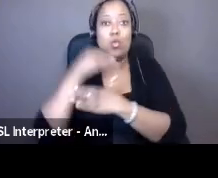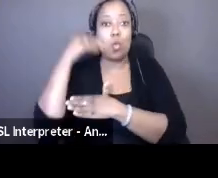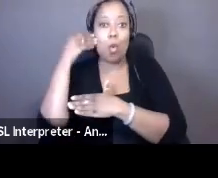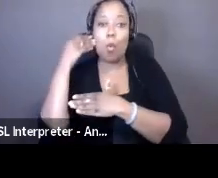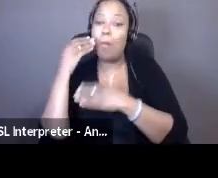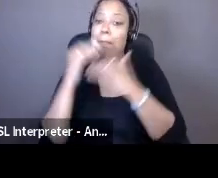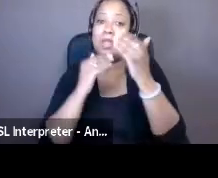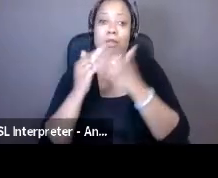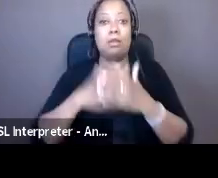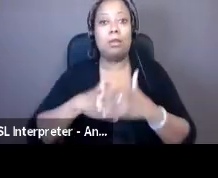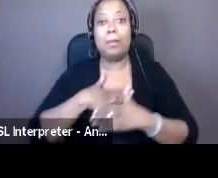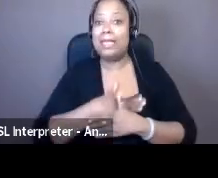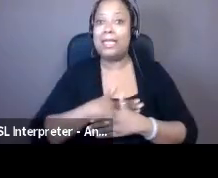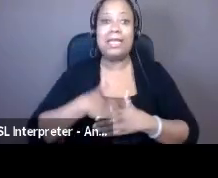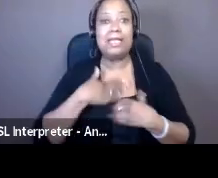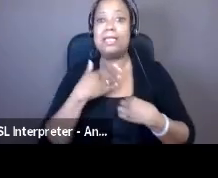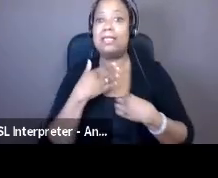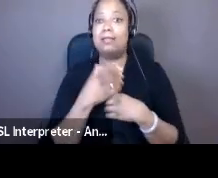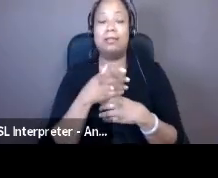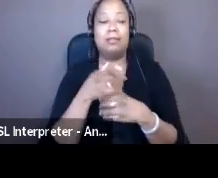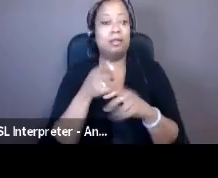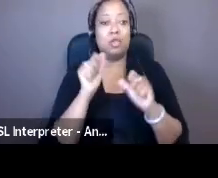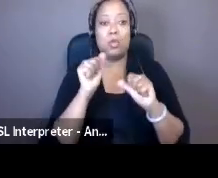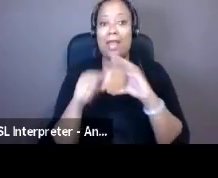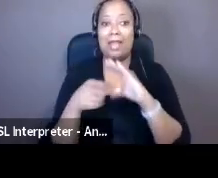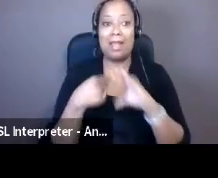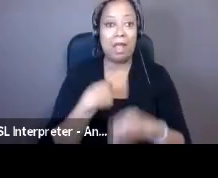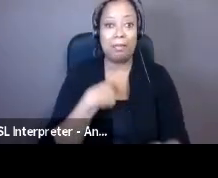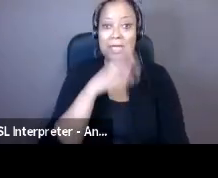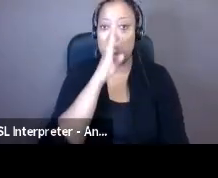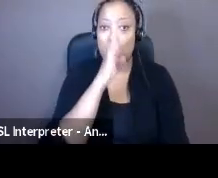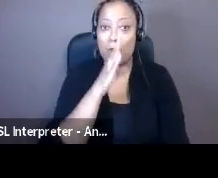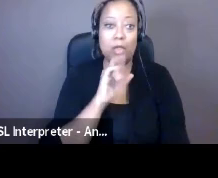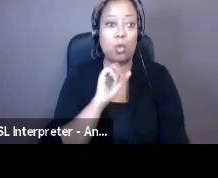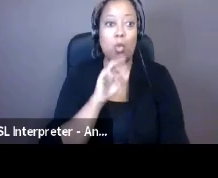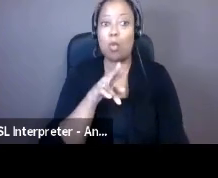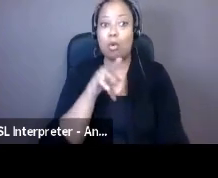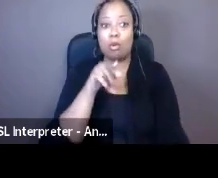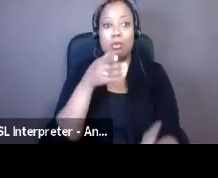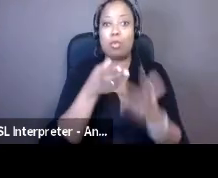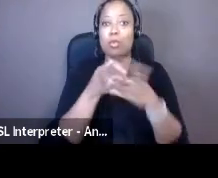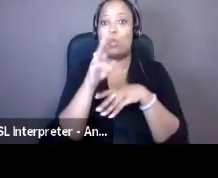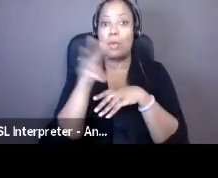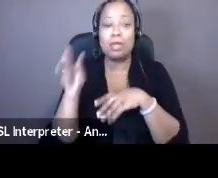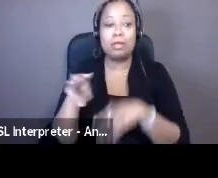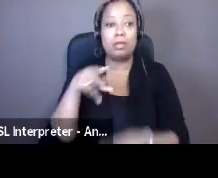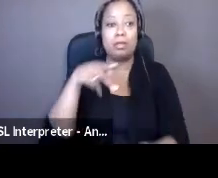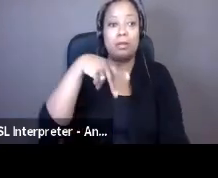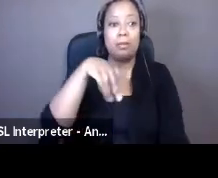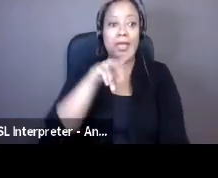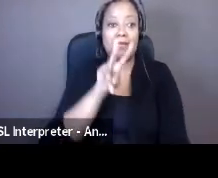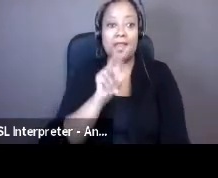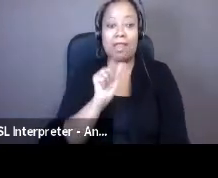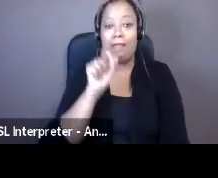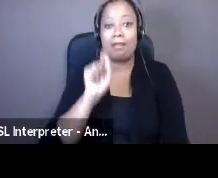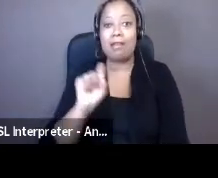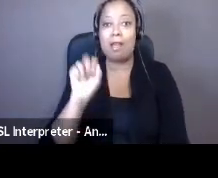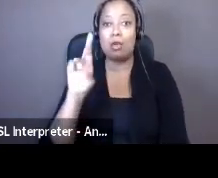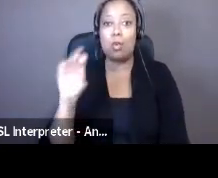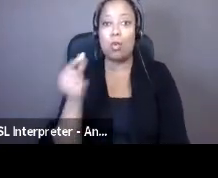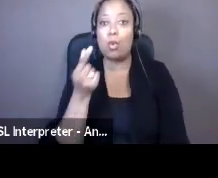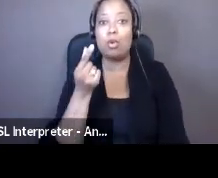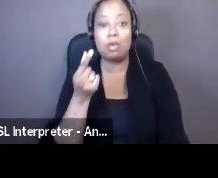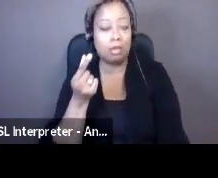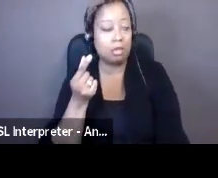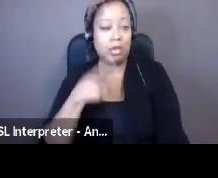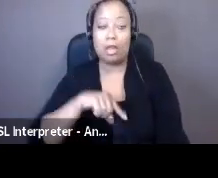Please take advantage of this. You can email me directly or use the PVA architecture at pva.org to reach out. And we'd be